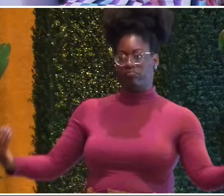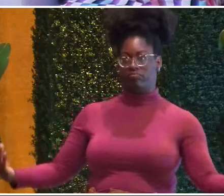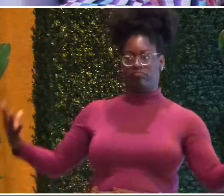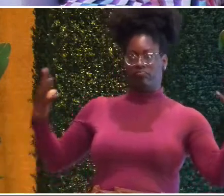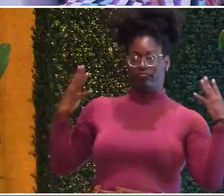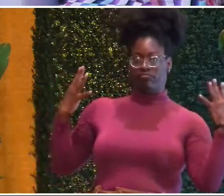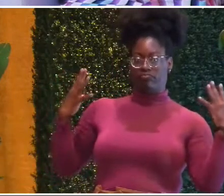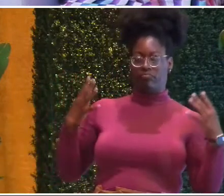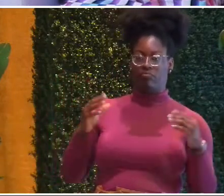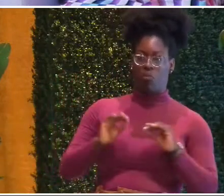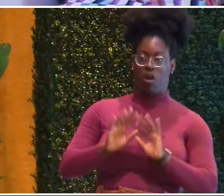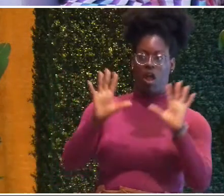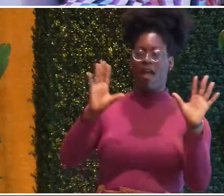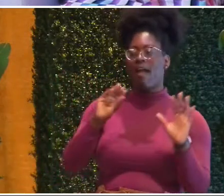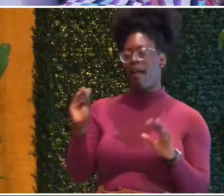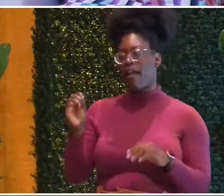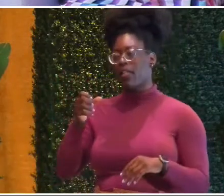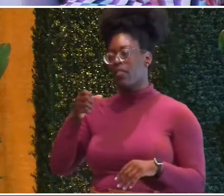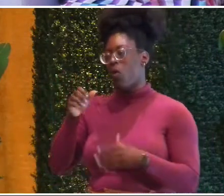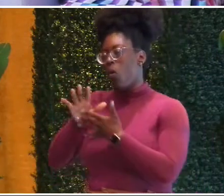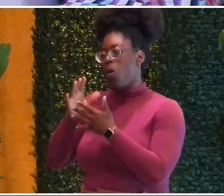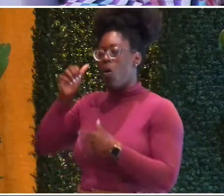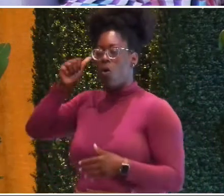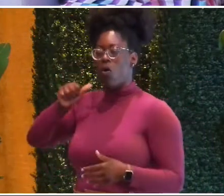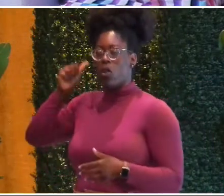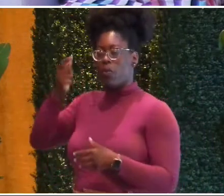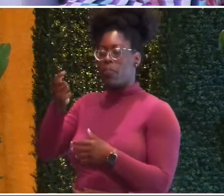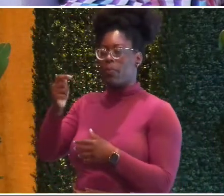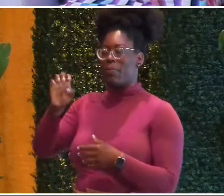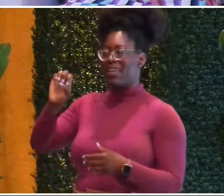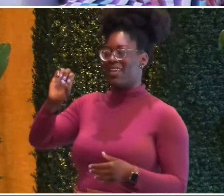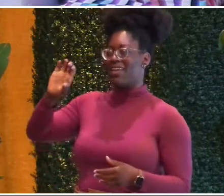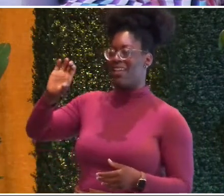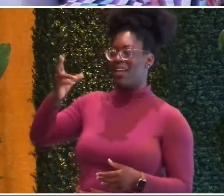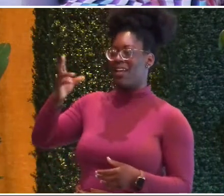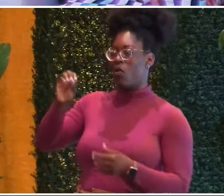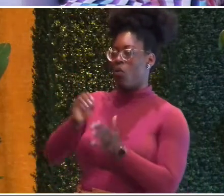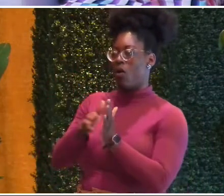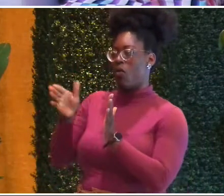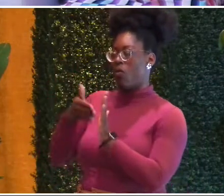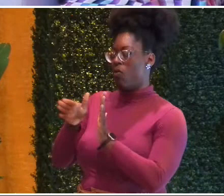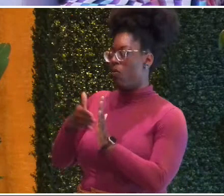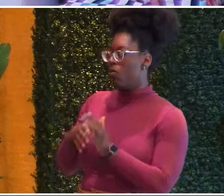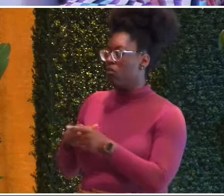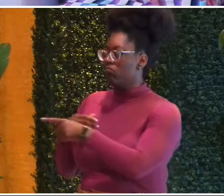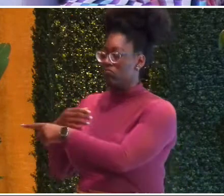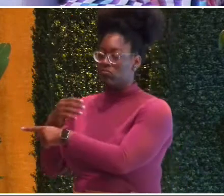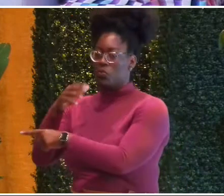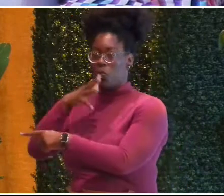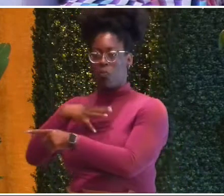We're going to cross our fingers. It's going to be It's fine. all. We're going to cross the fingers. We're going to close our eyes. It's going to be great.